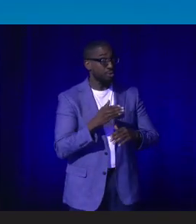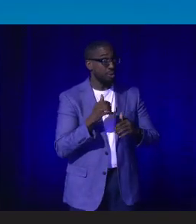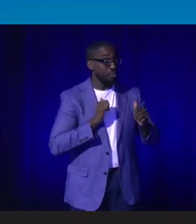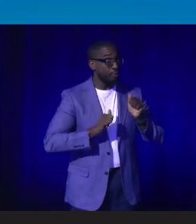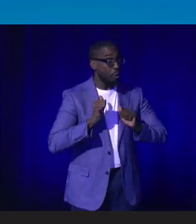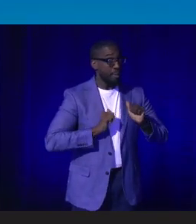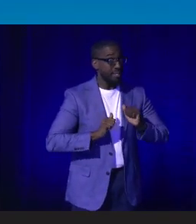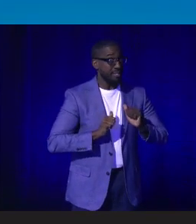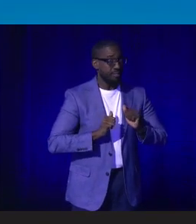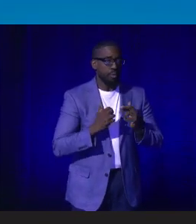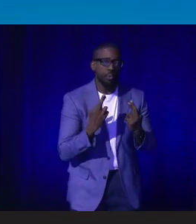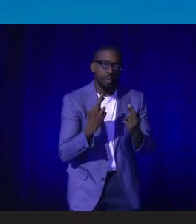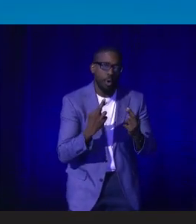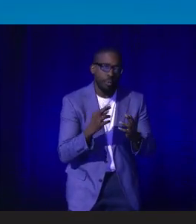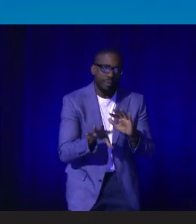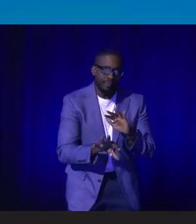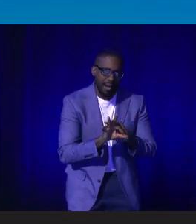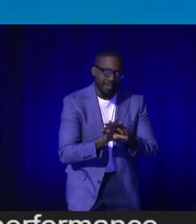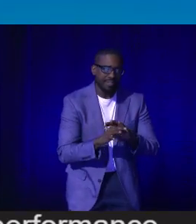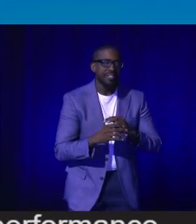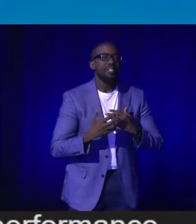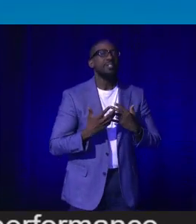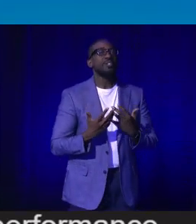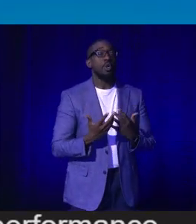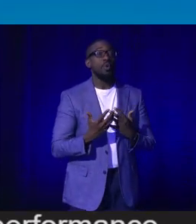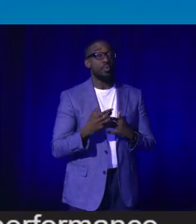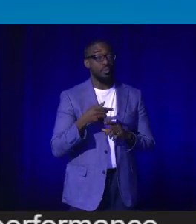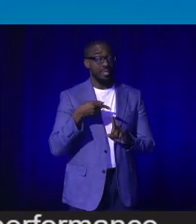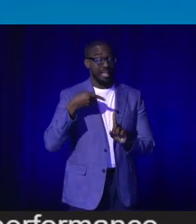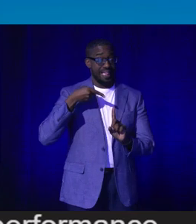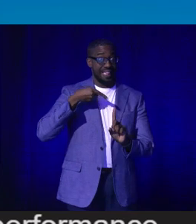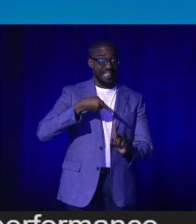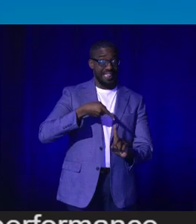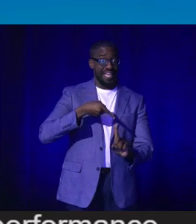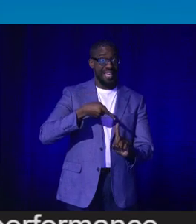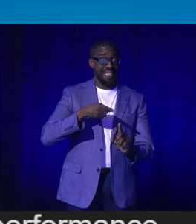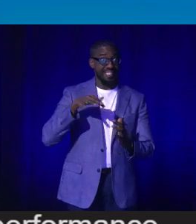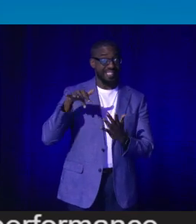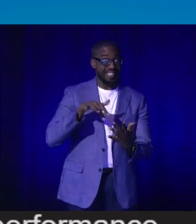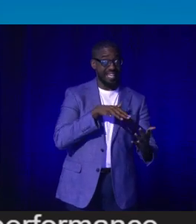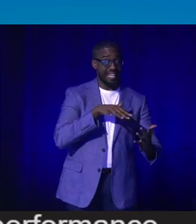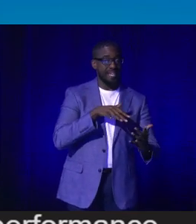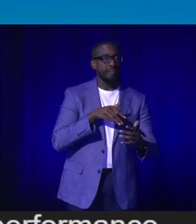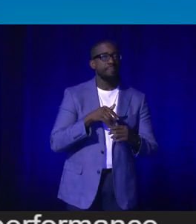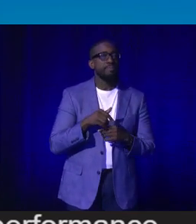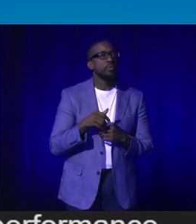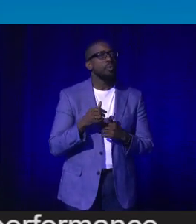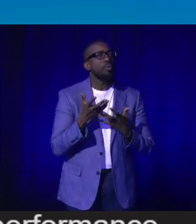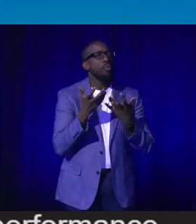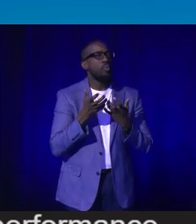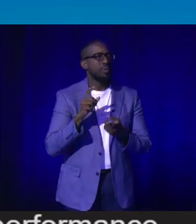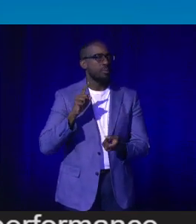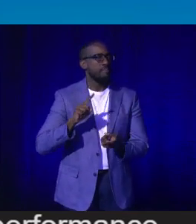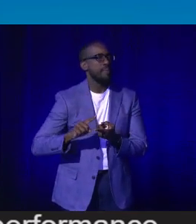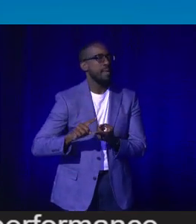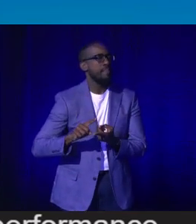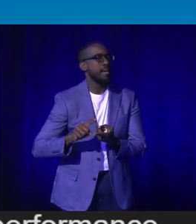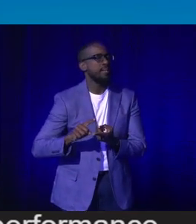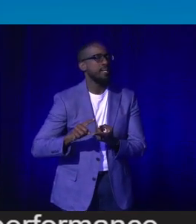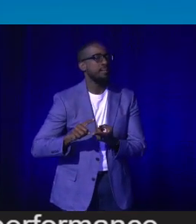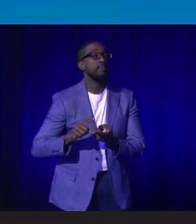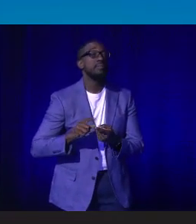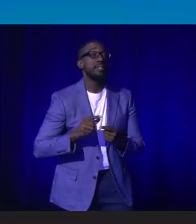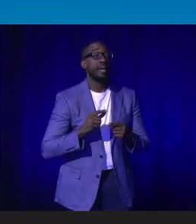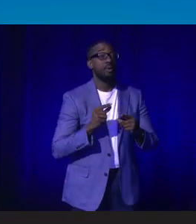that. So I think in this case, the idea is to minimize it. And as you were mentioning, the